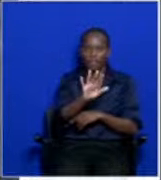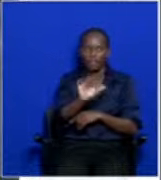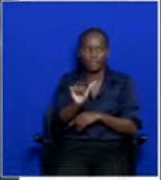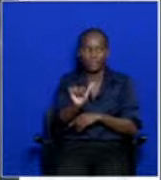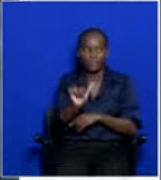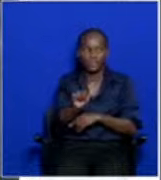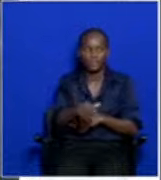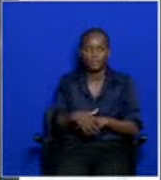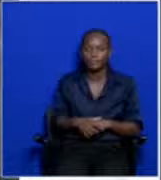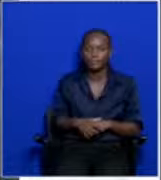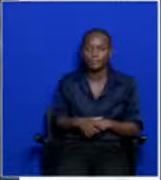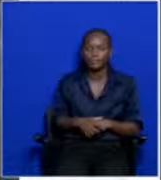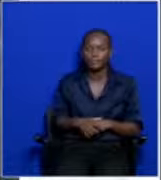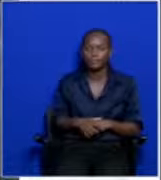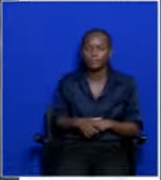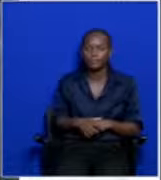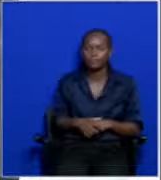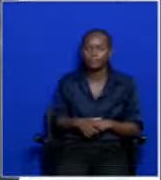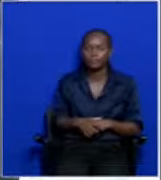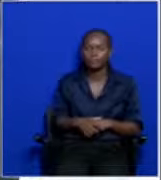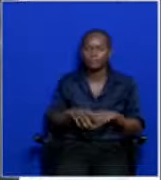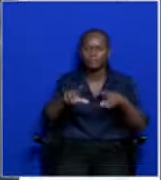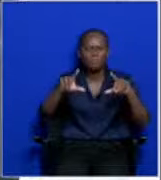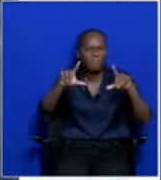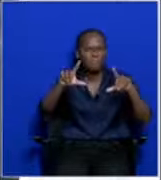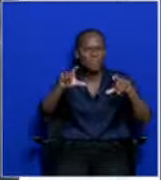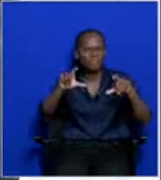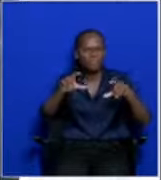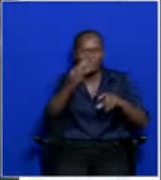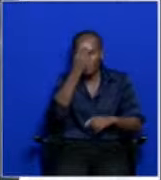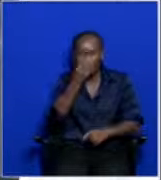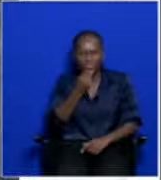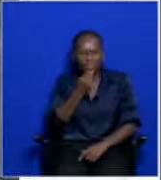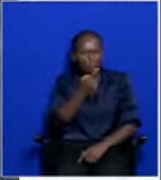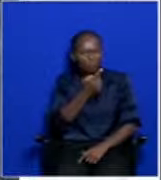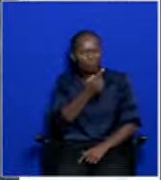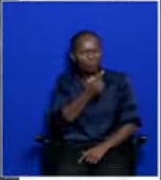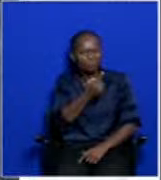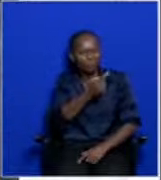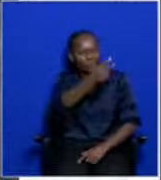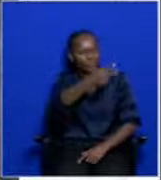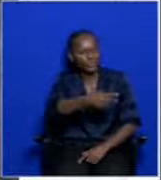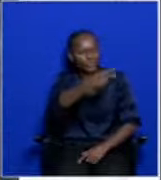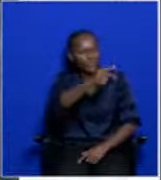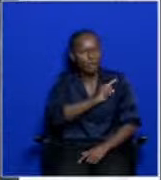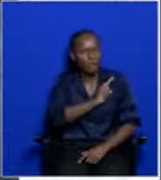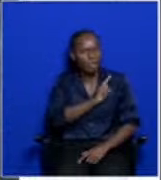these pictures? What can you tell the commissioners about, and why are they relevant for the docket?